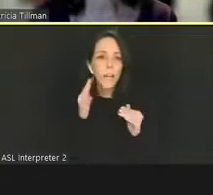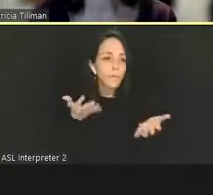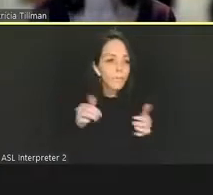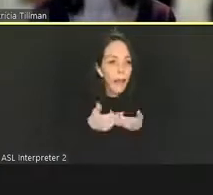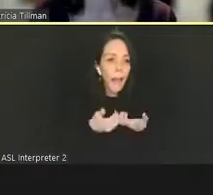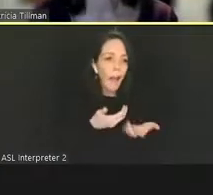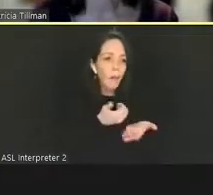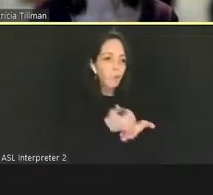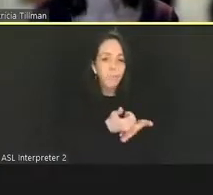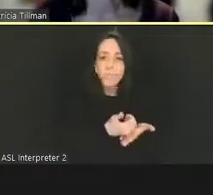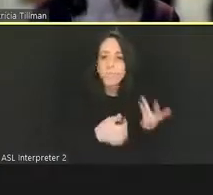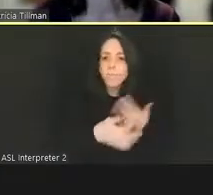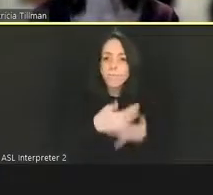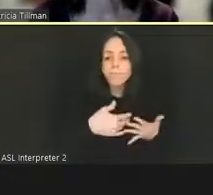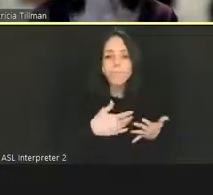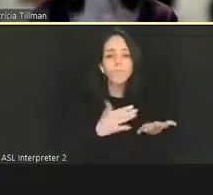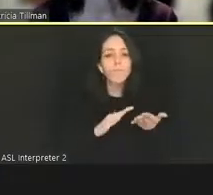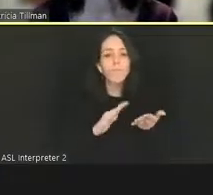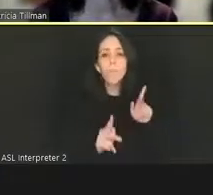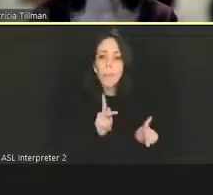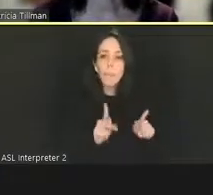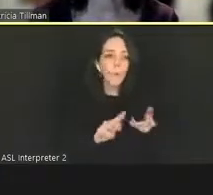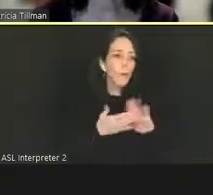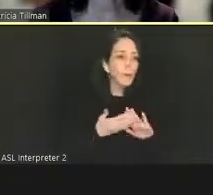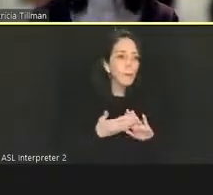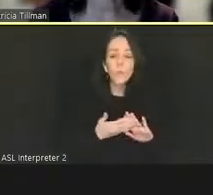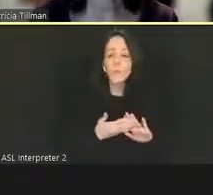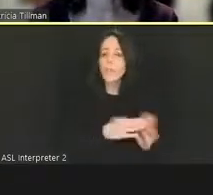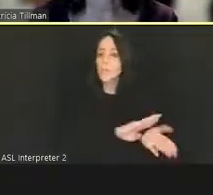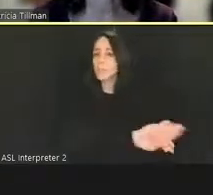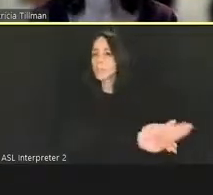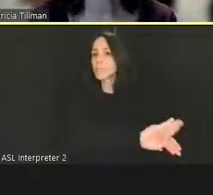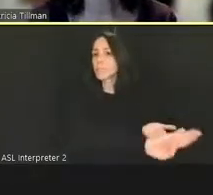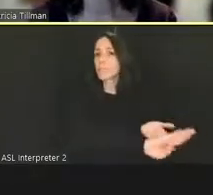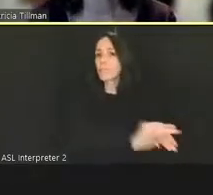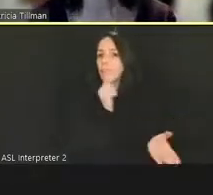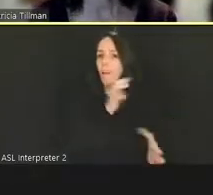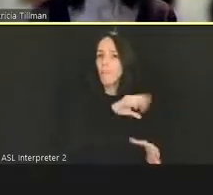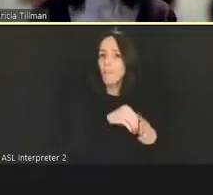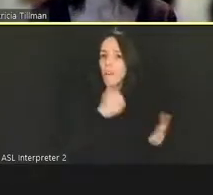Indigenous people and Mexicans and other people of color.